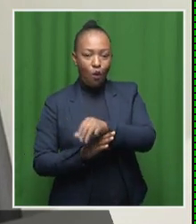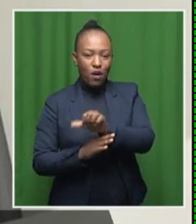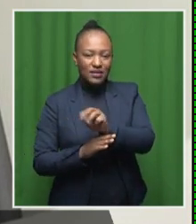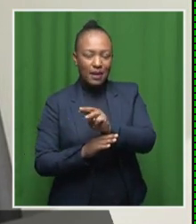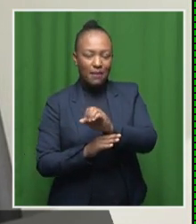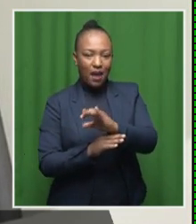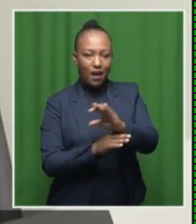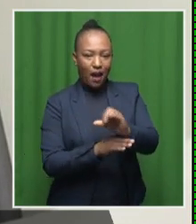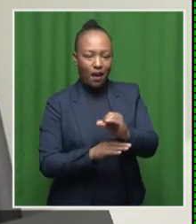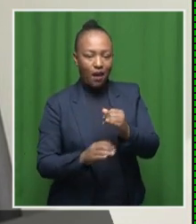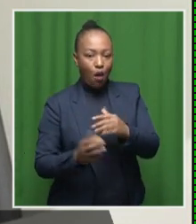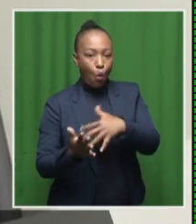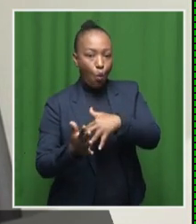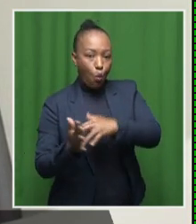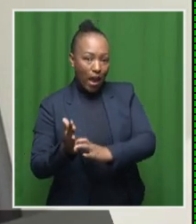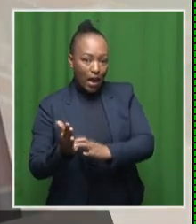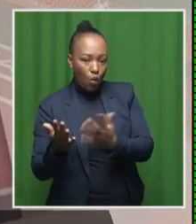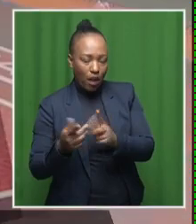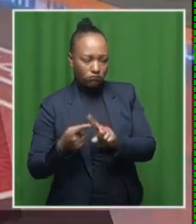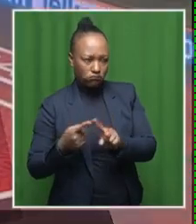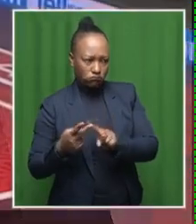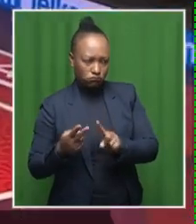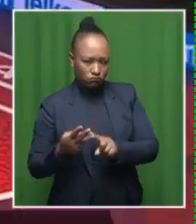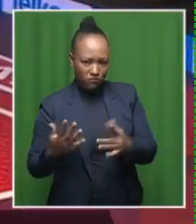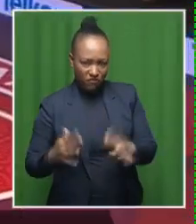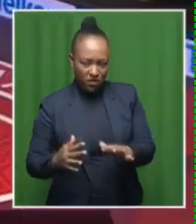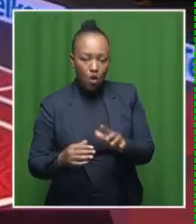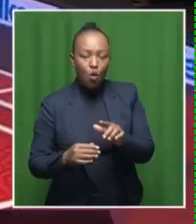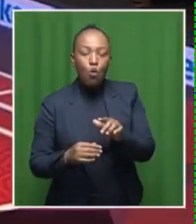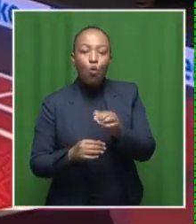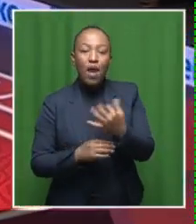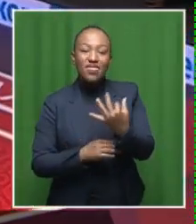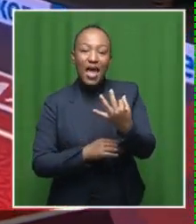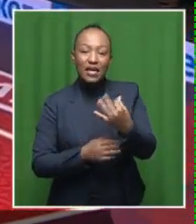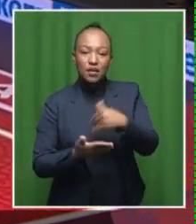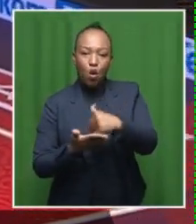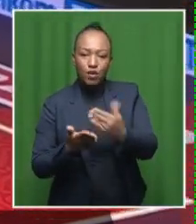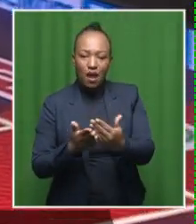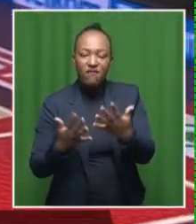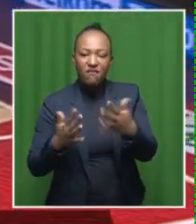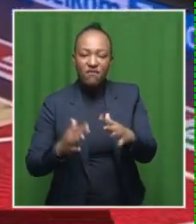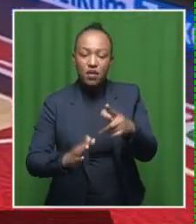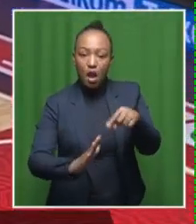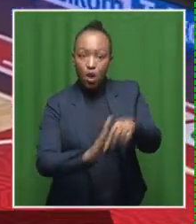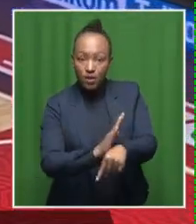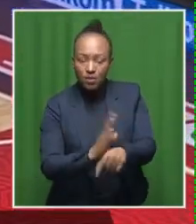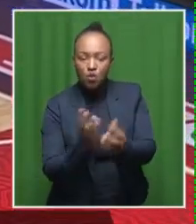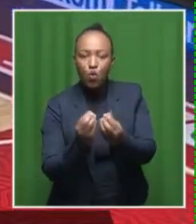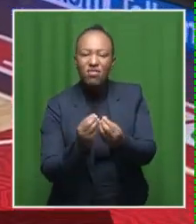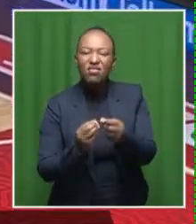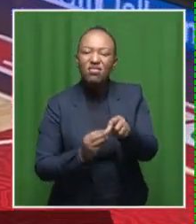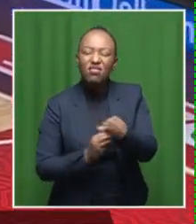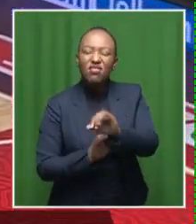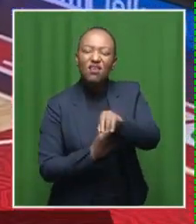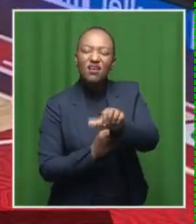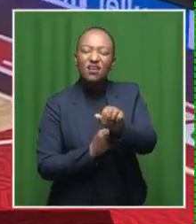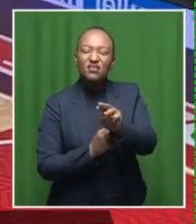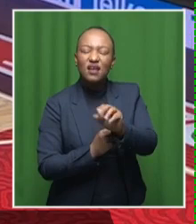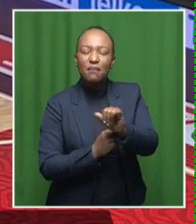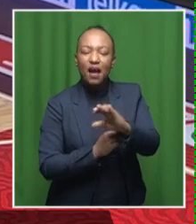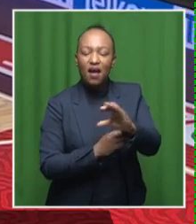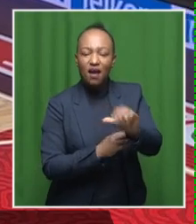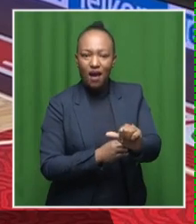saw, they lost in the third quarter with Jamaica. And that's actually where South